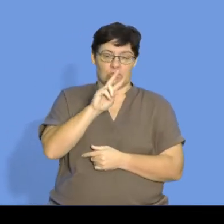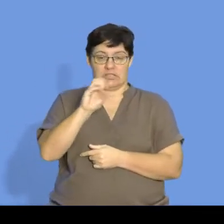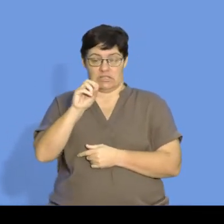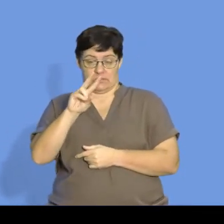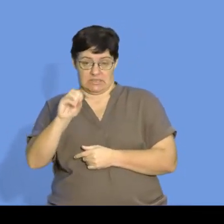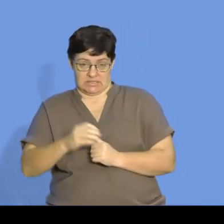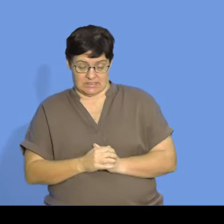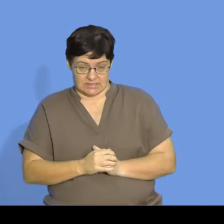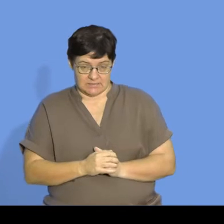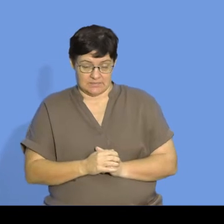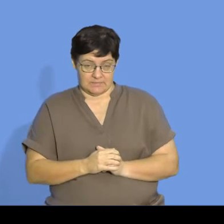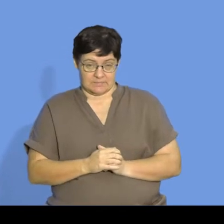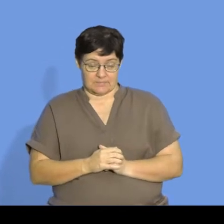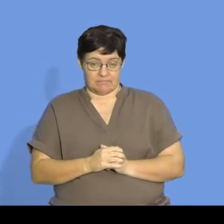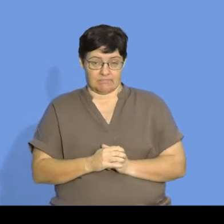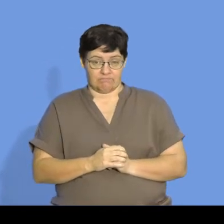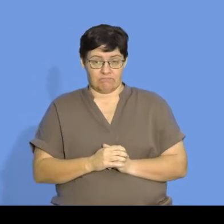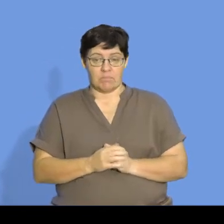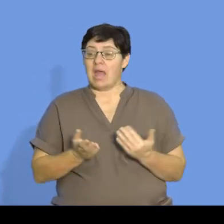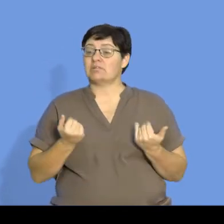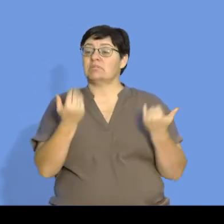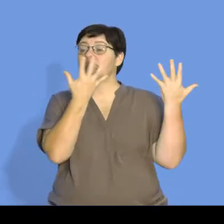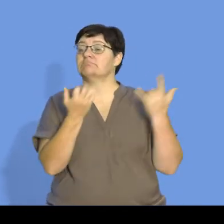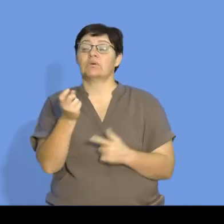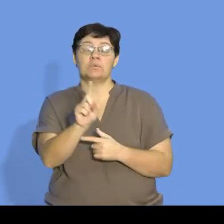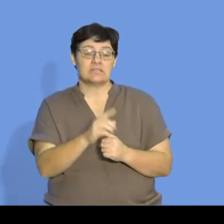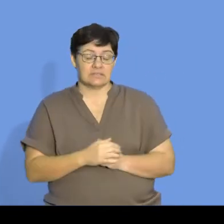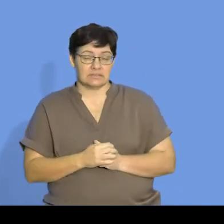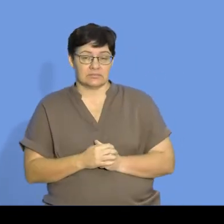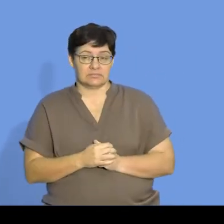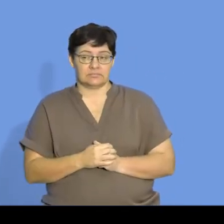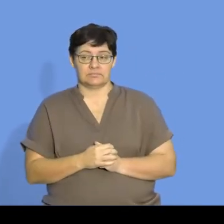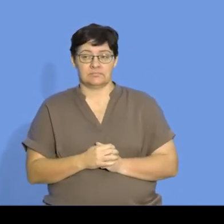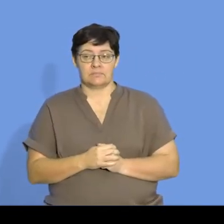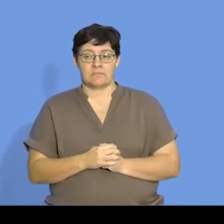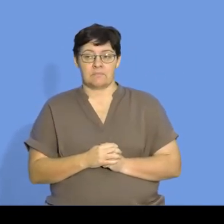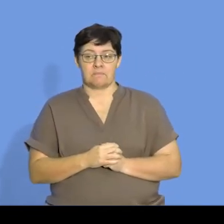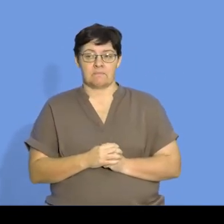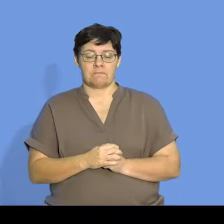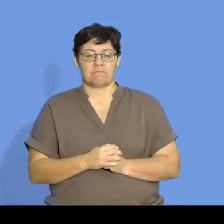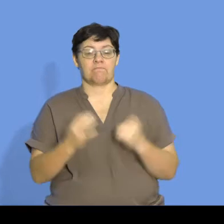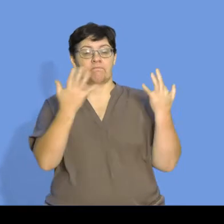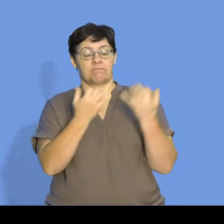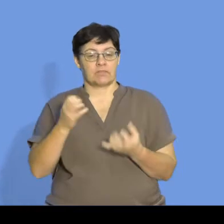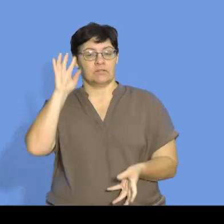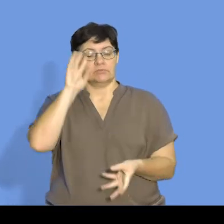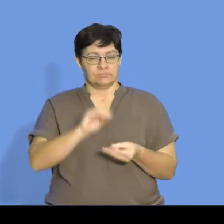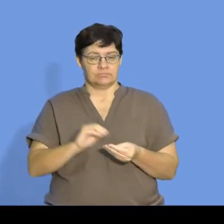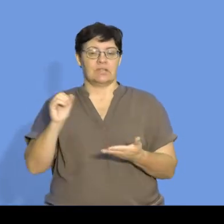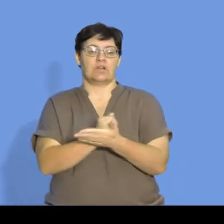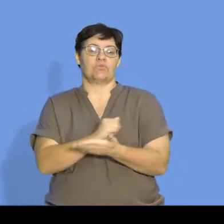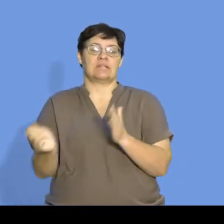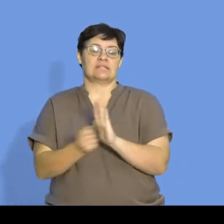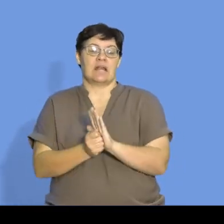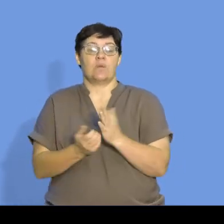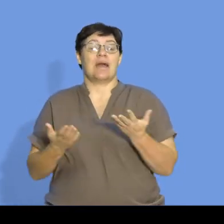2020. Okay, what are we expected to calculate? Let's do our calculation here. Calculate the total credit